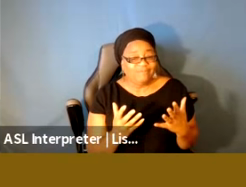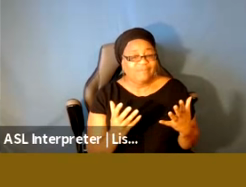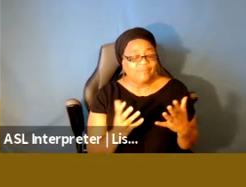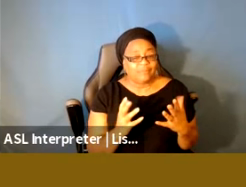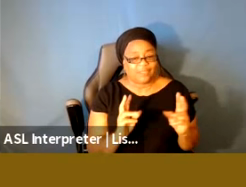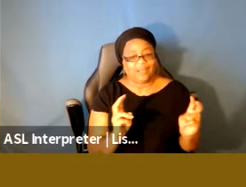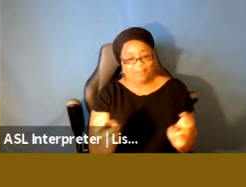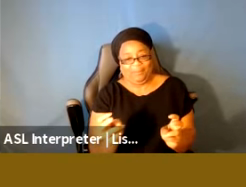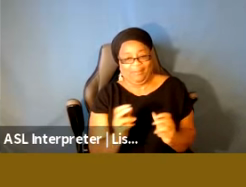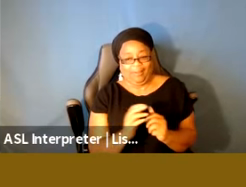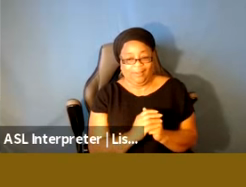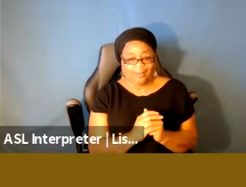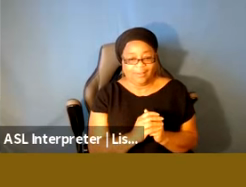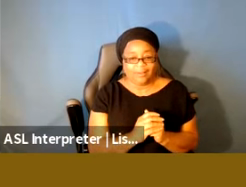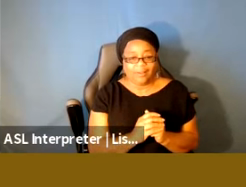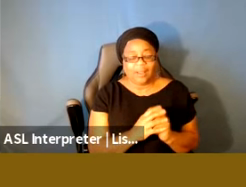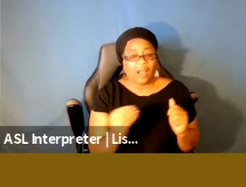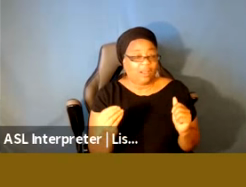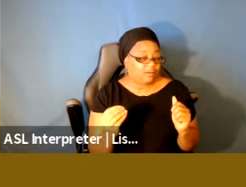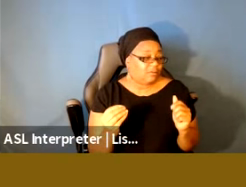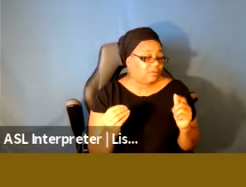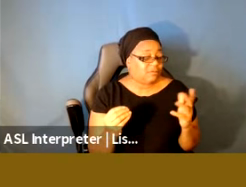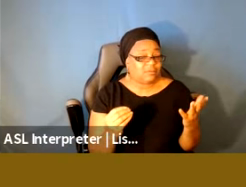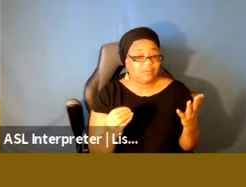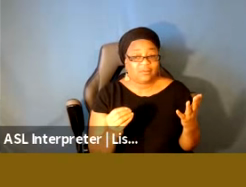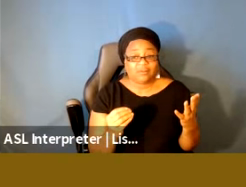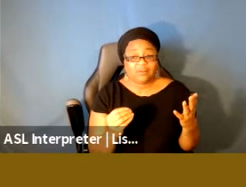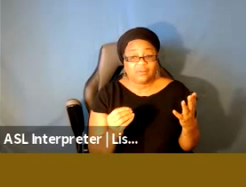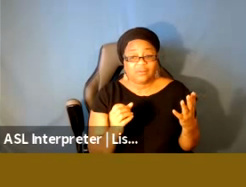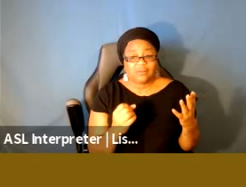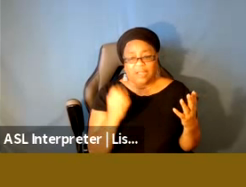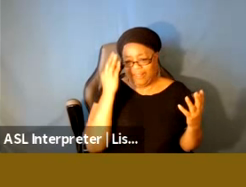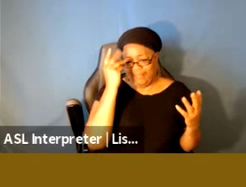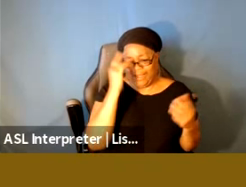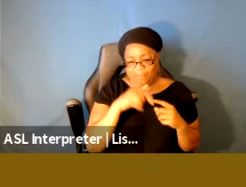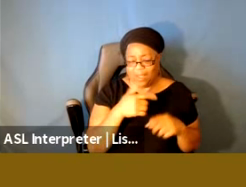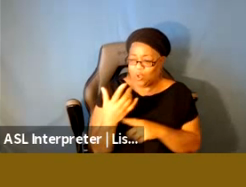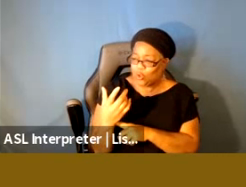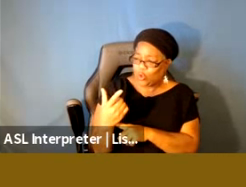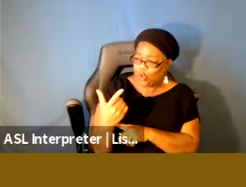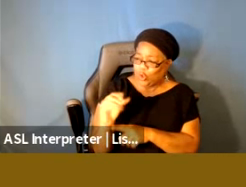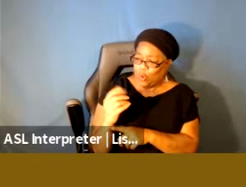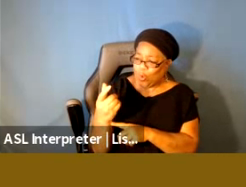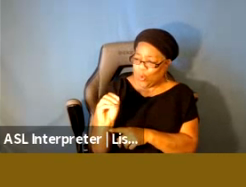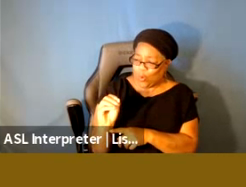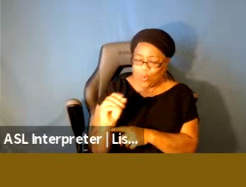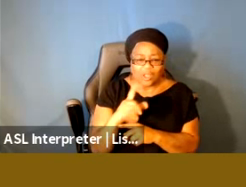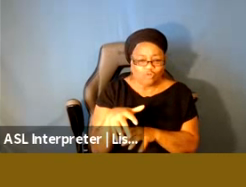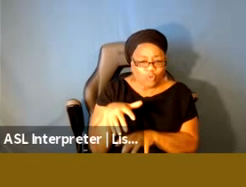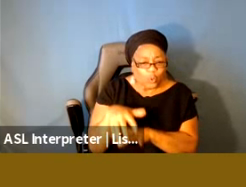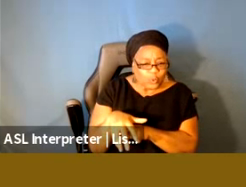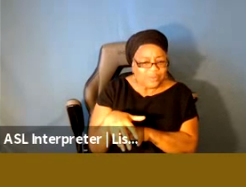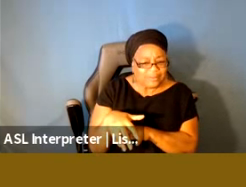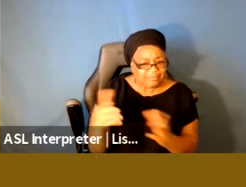topic. And just, you know, so, you know, thinking about Go-Go and, you know, its roots in